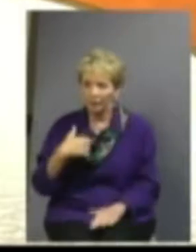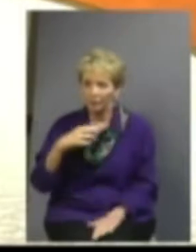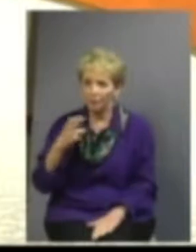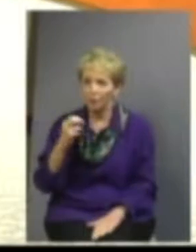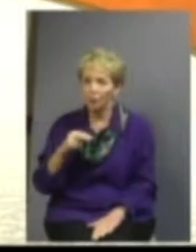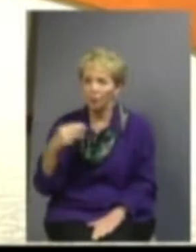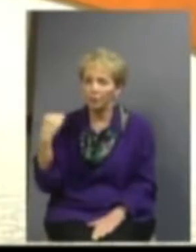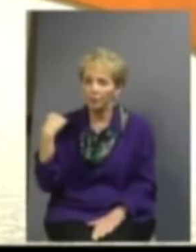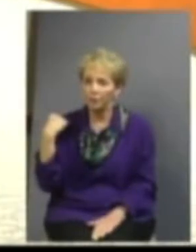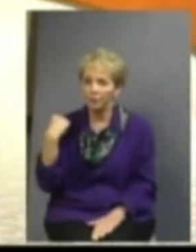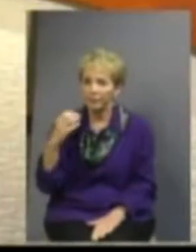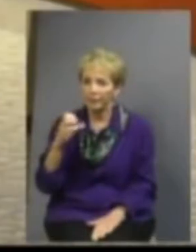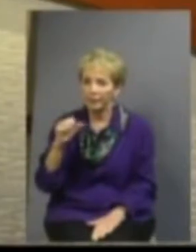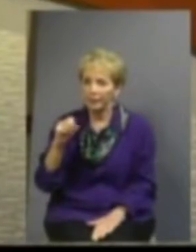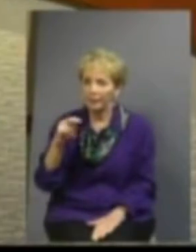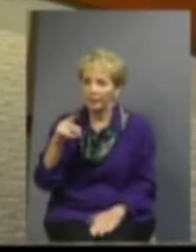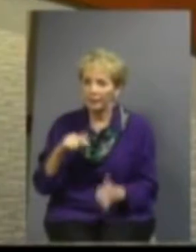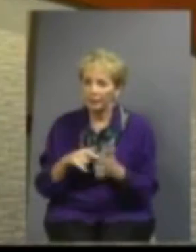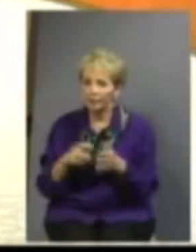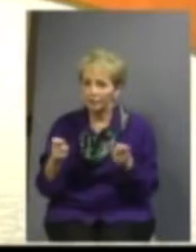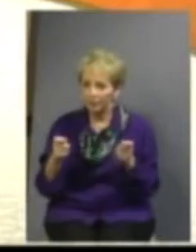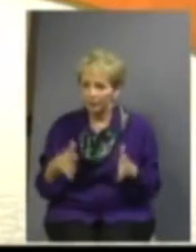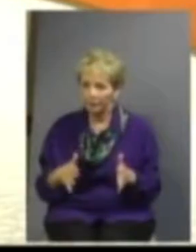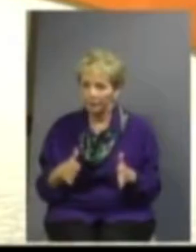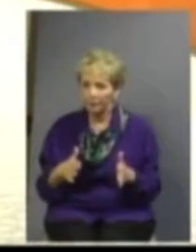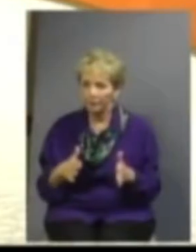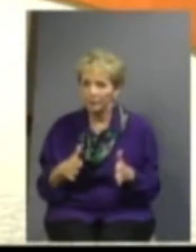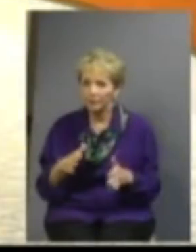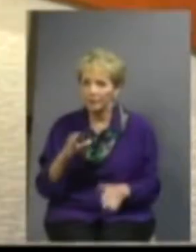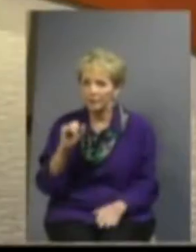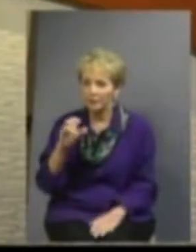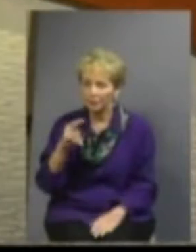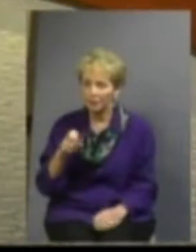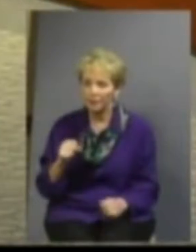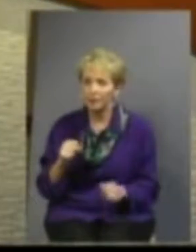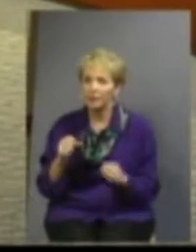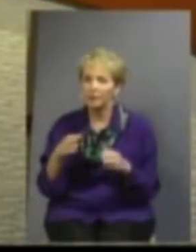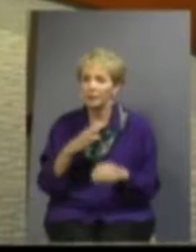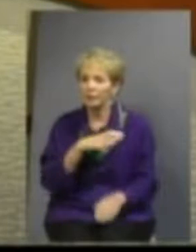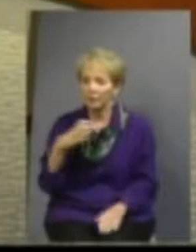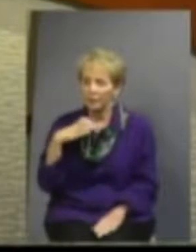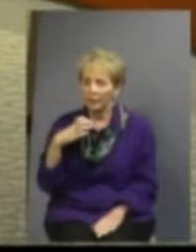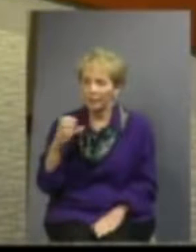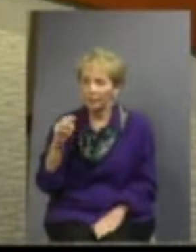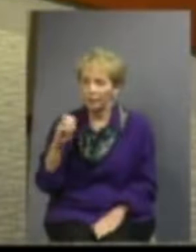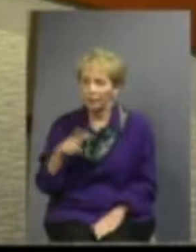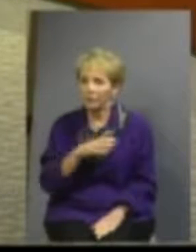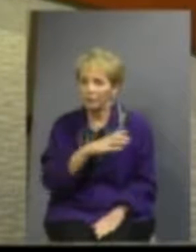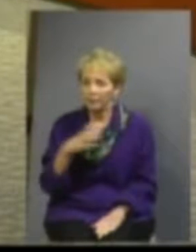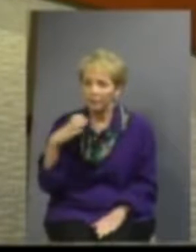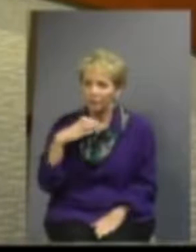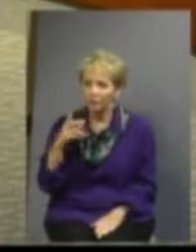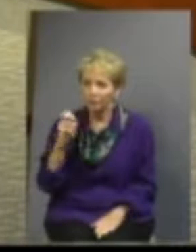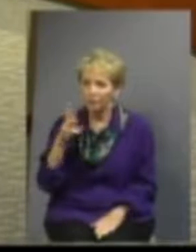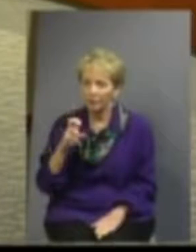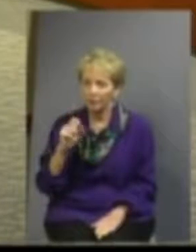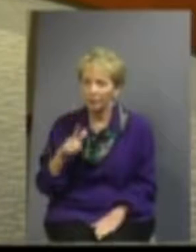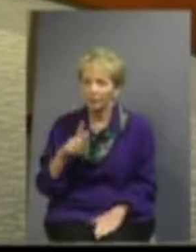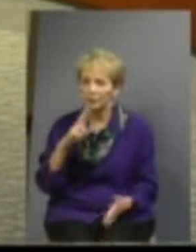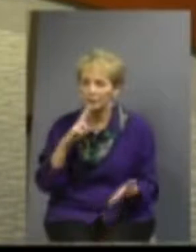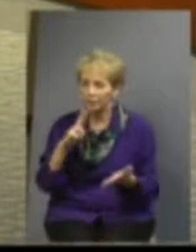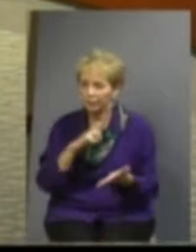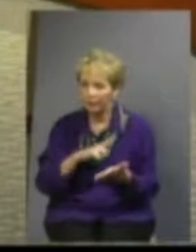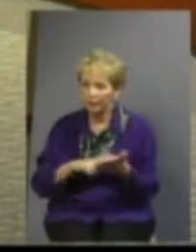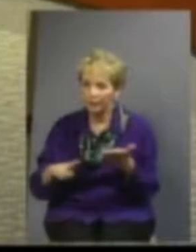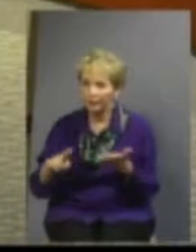your Mayor, Sally Sandy, City Manager, Sidney Simmons, City Councilman, John Cantrell, City Councilman, Kelly Russell is our